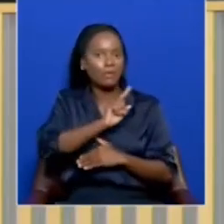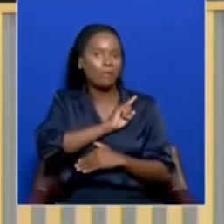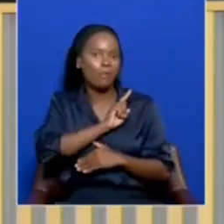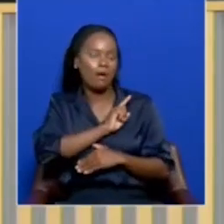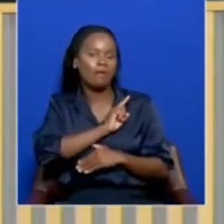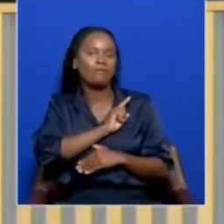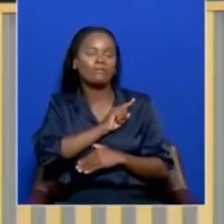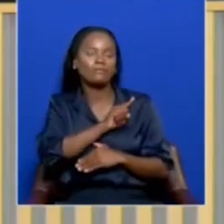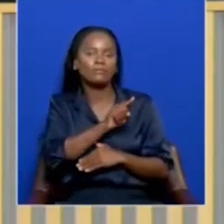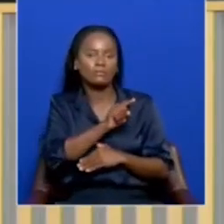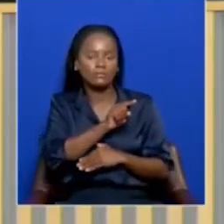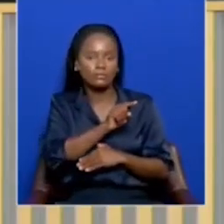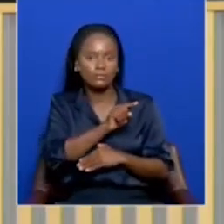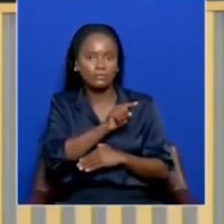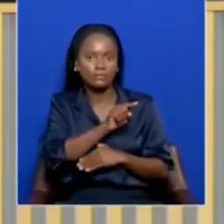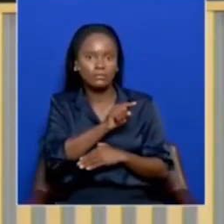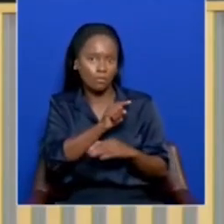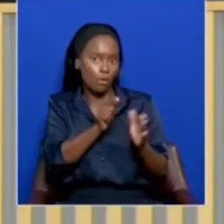my number,